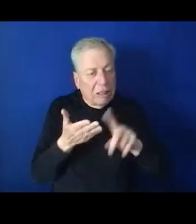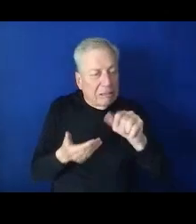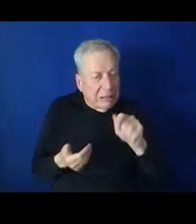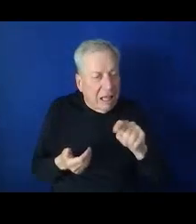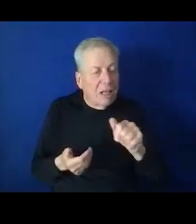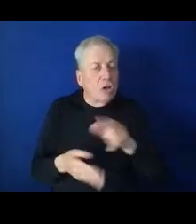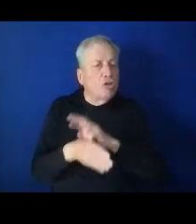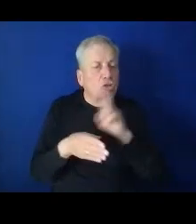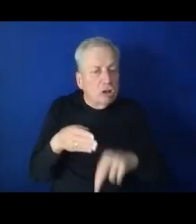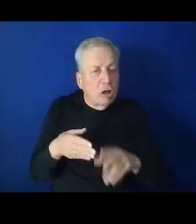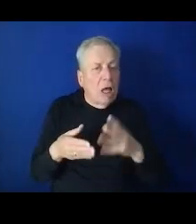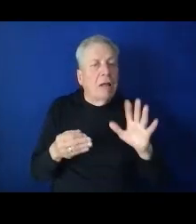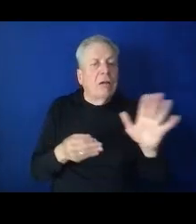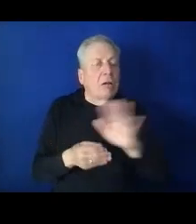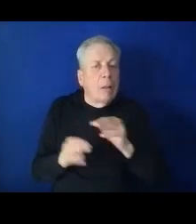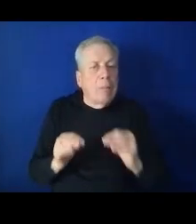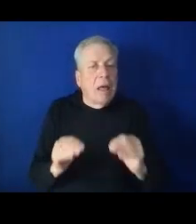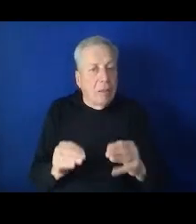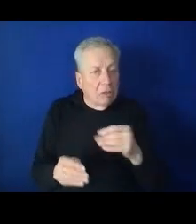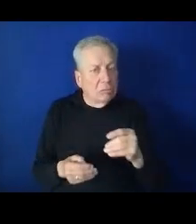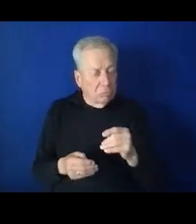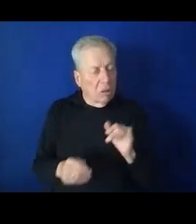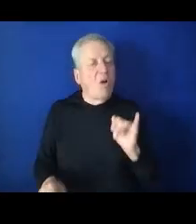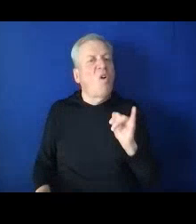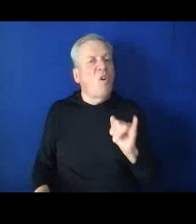at our methodology, and says,